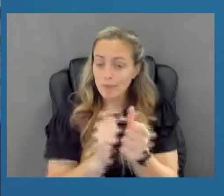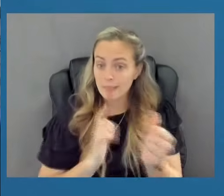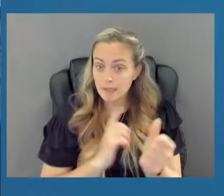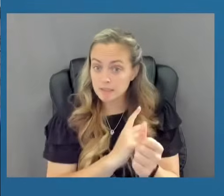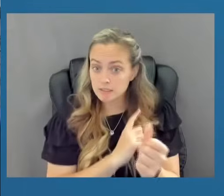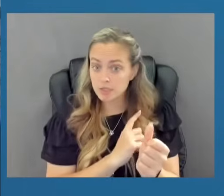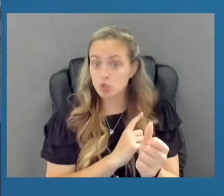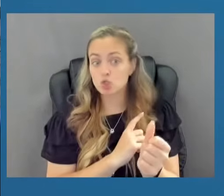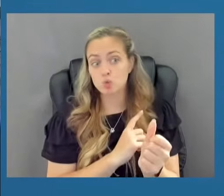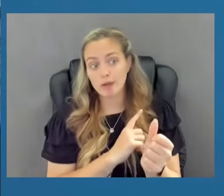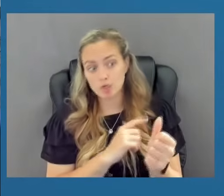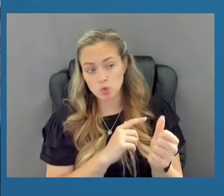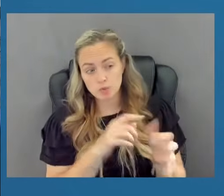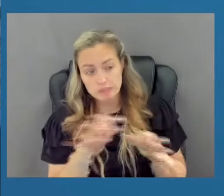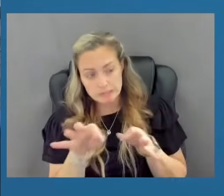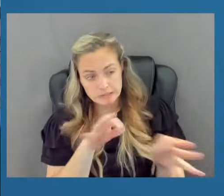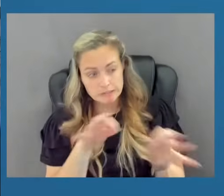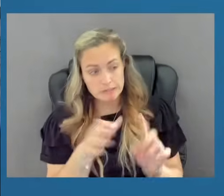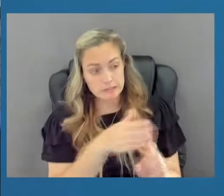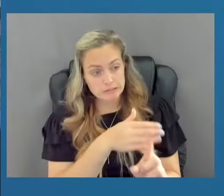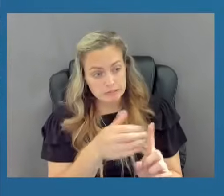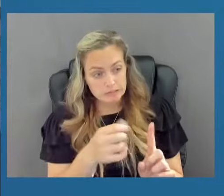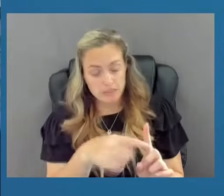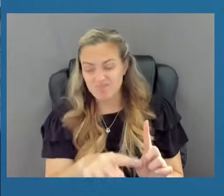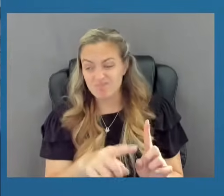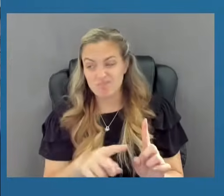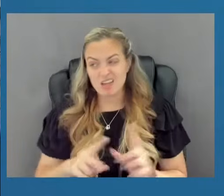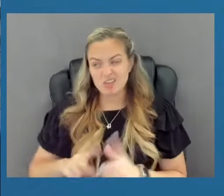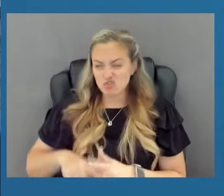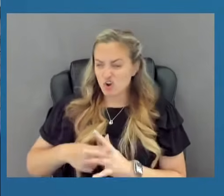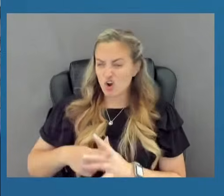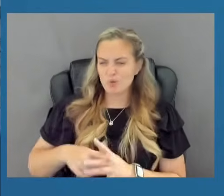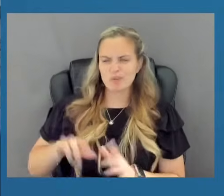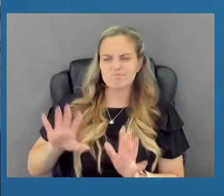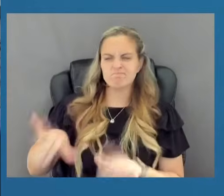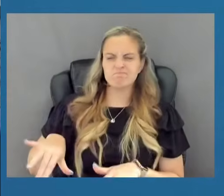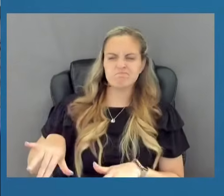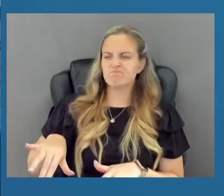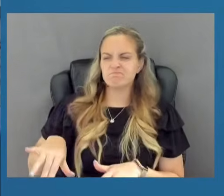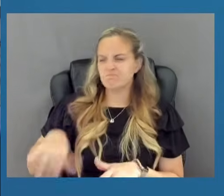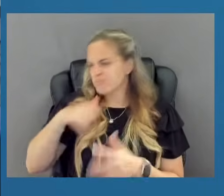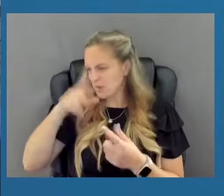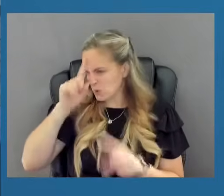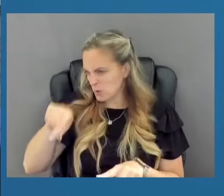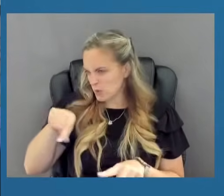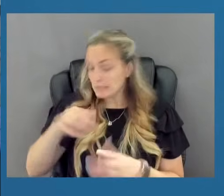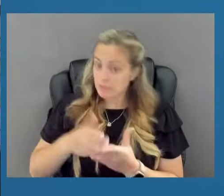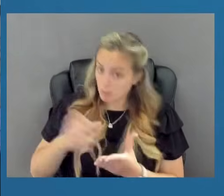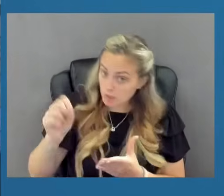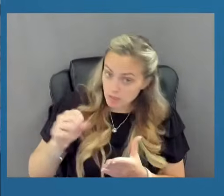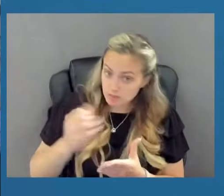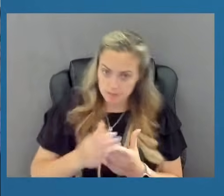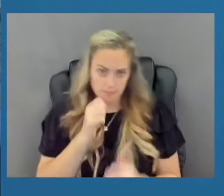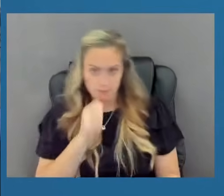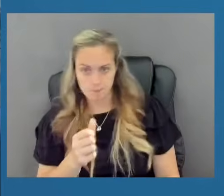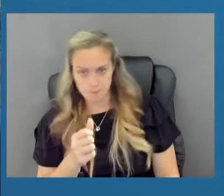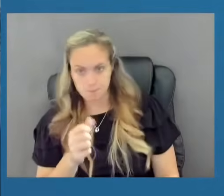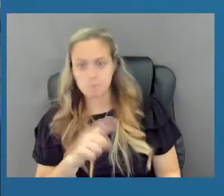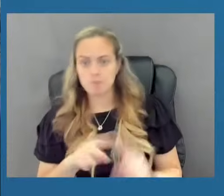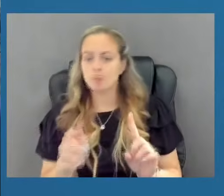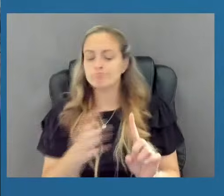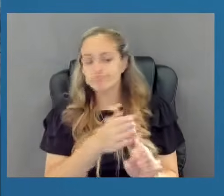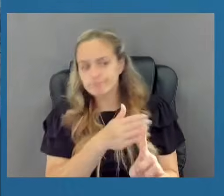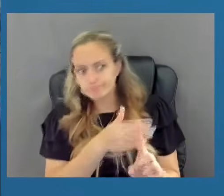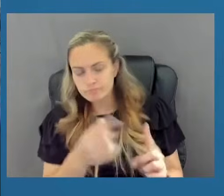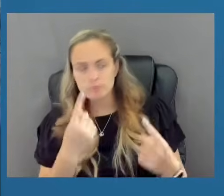persuaded legislators who weren't with us at the beginning. Some were not. But we persuaded them it was